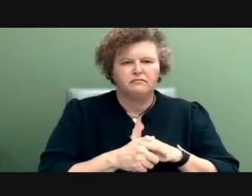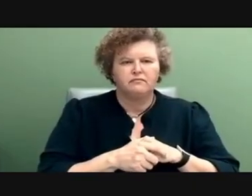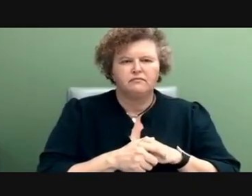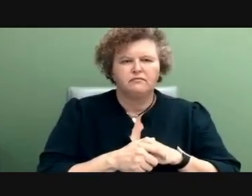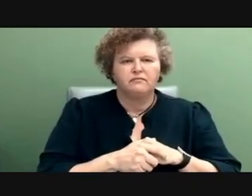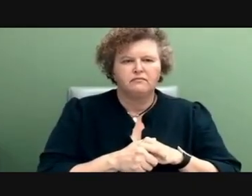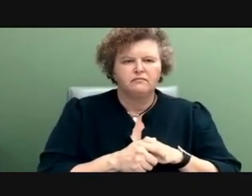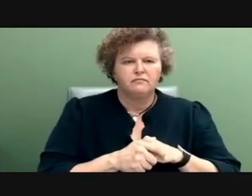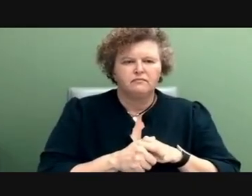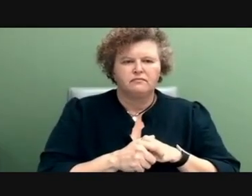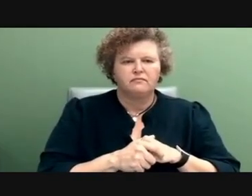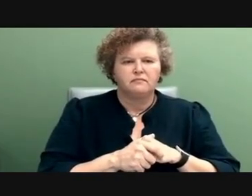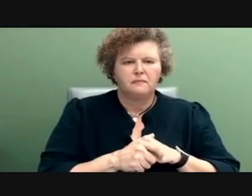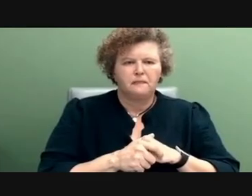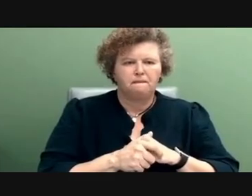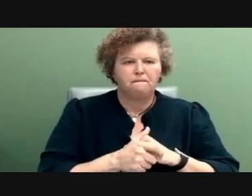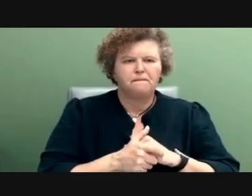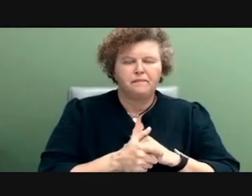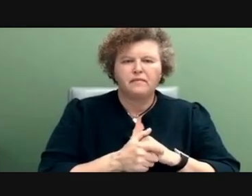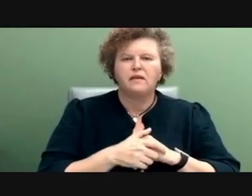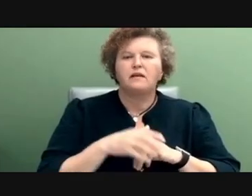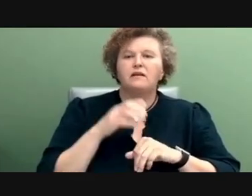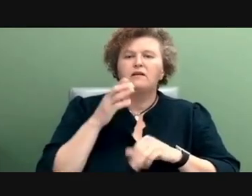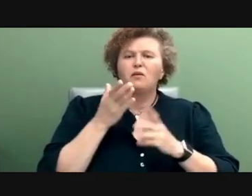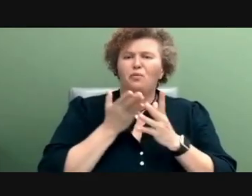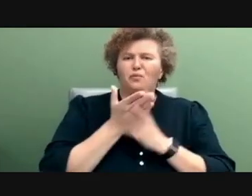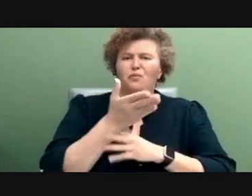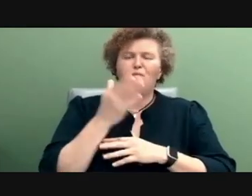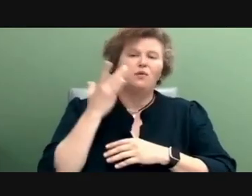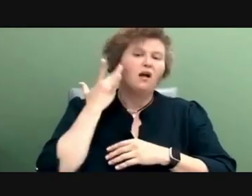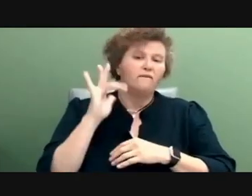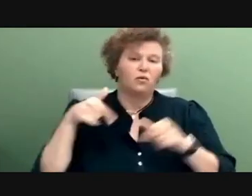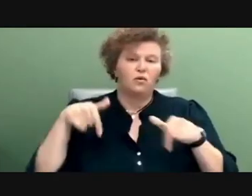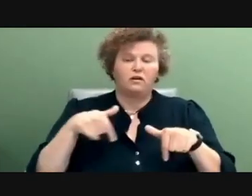extra type of disability.